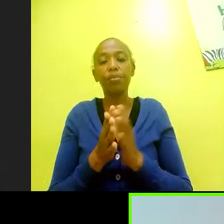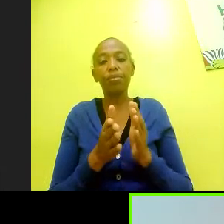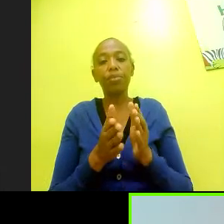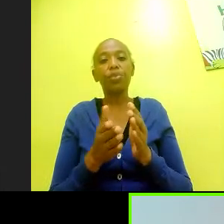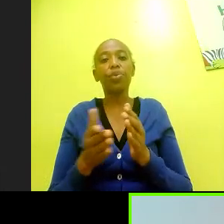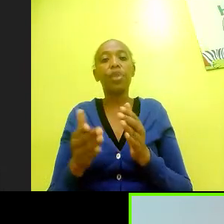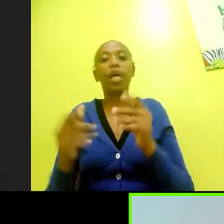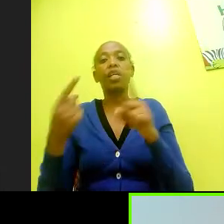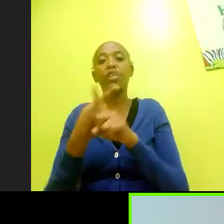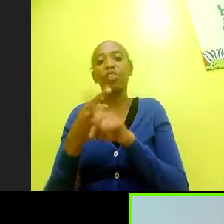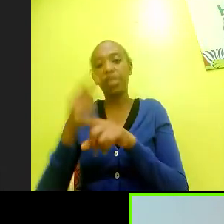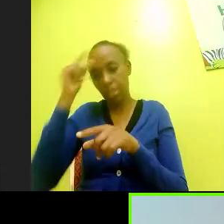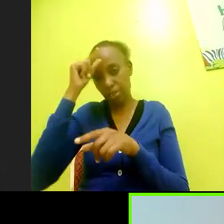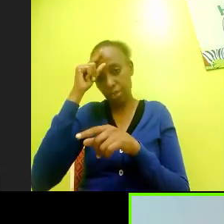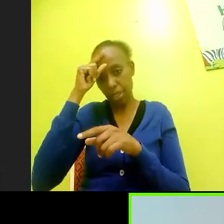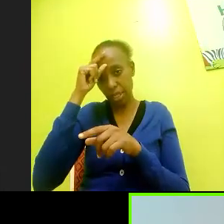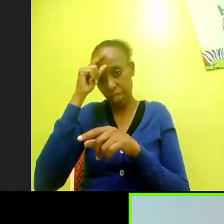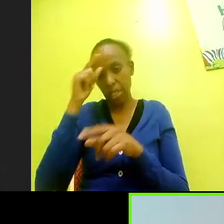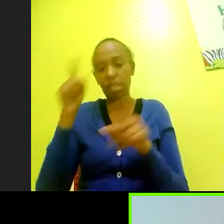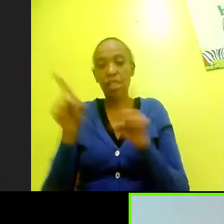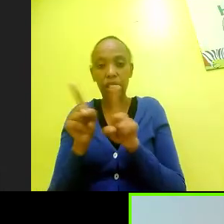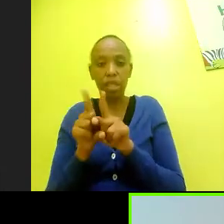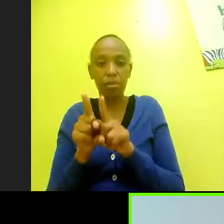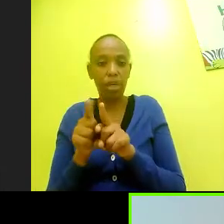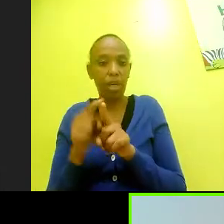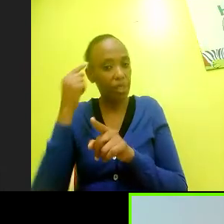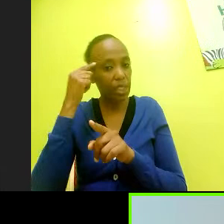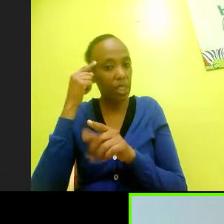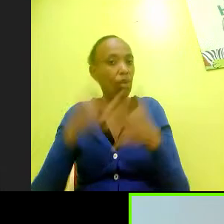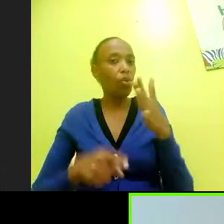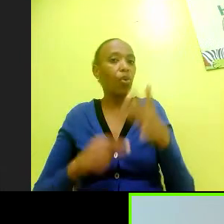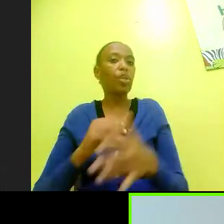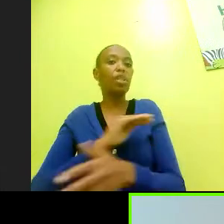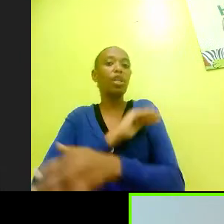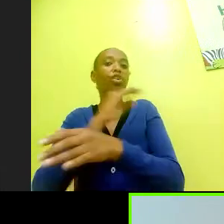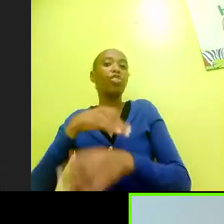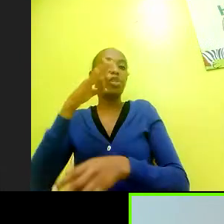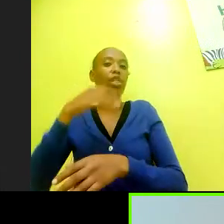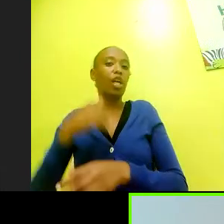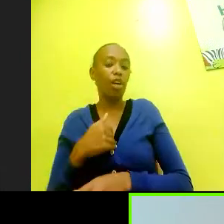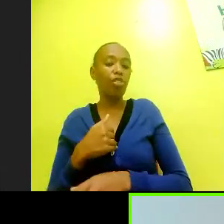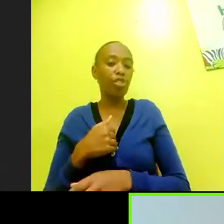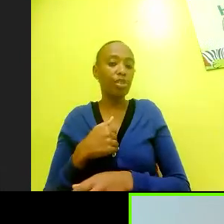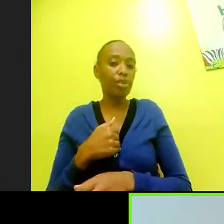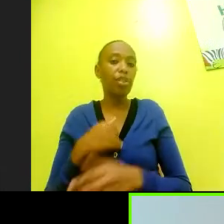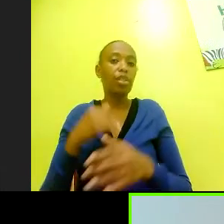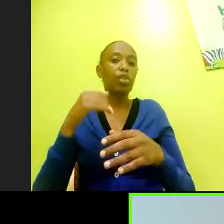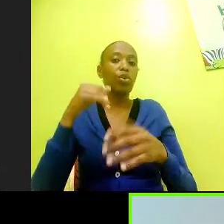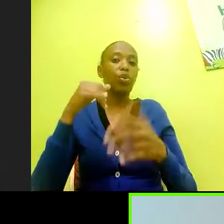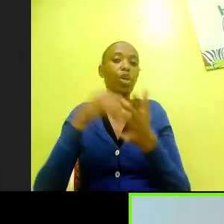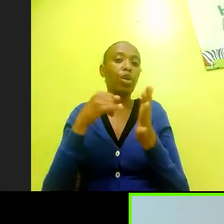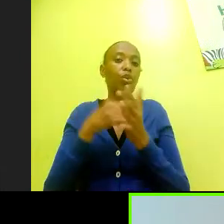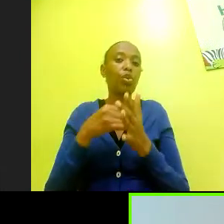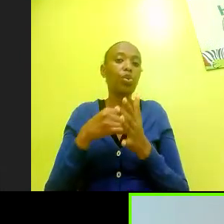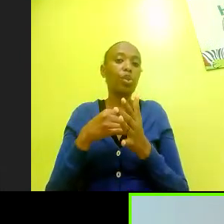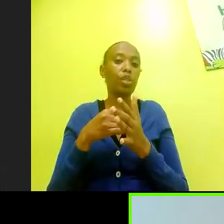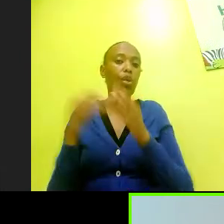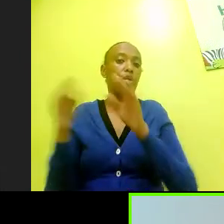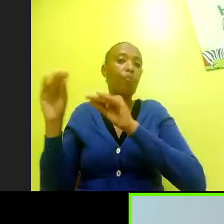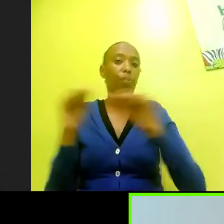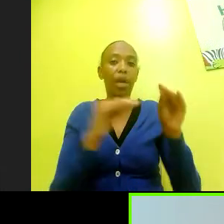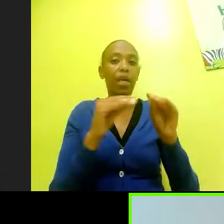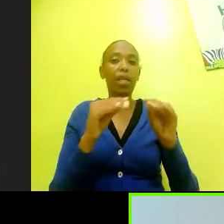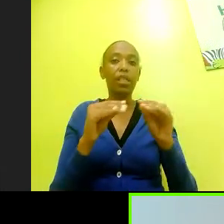and wider than that, I was wondering what the potential is to actually include migrant domestic workers,